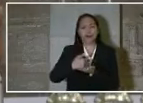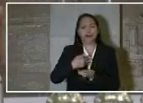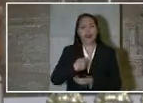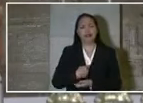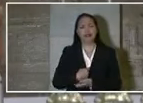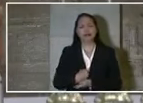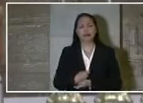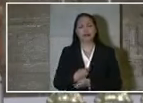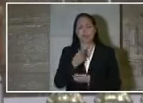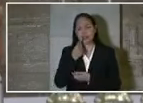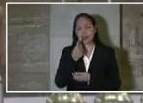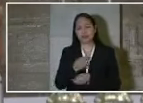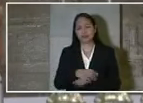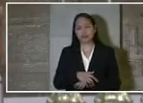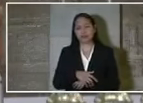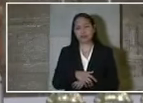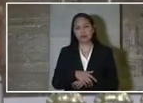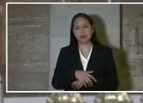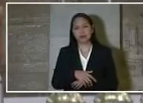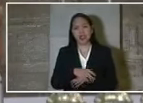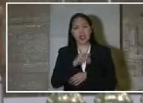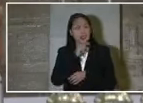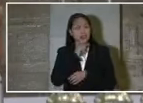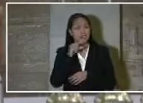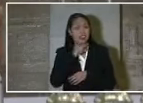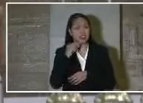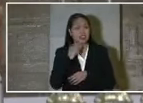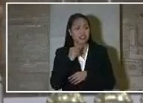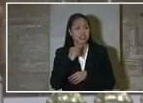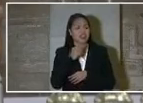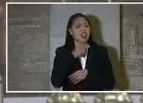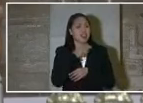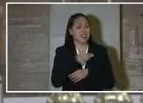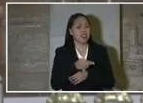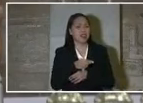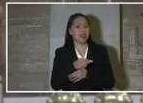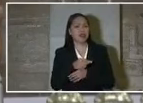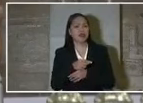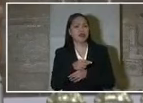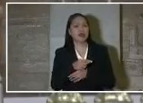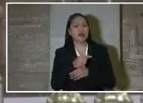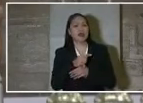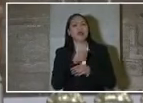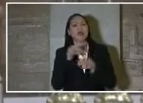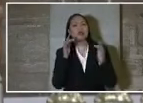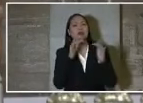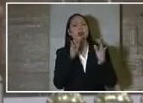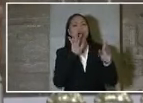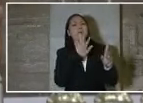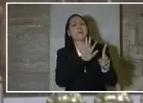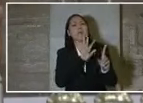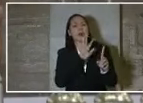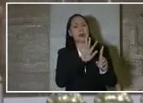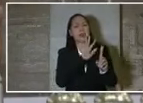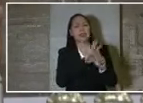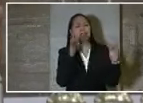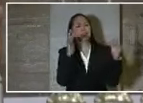Sabi niya, Father, you are already an internet star.